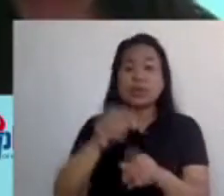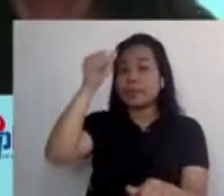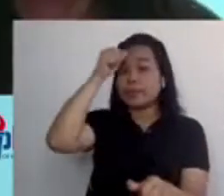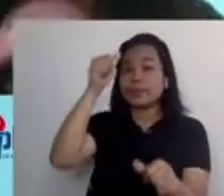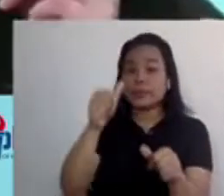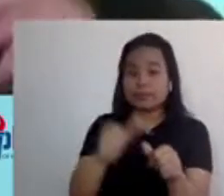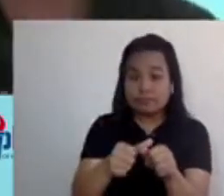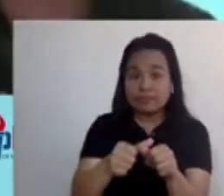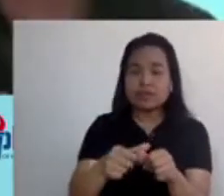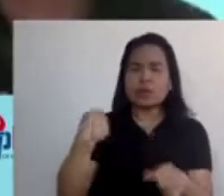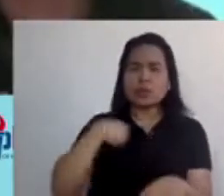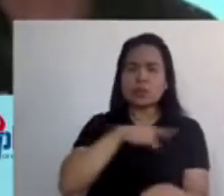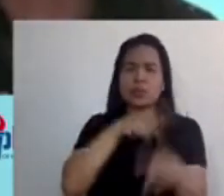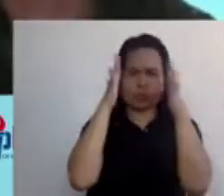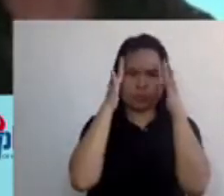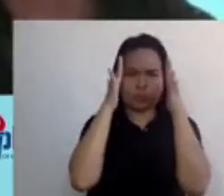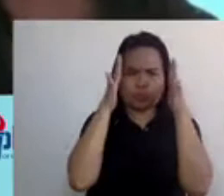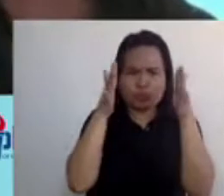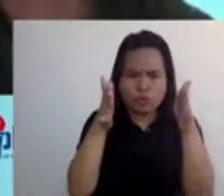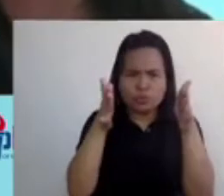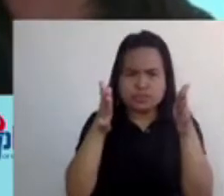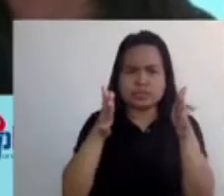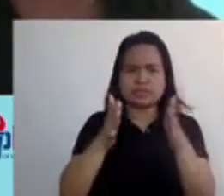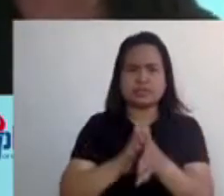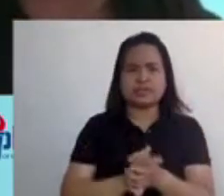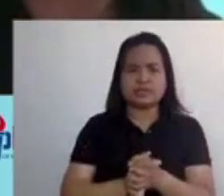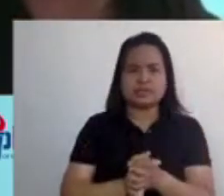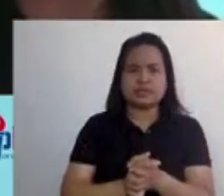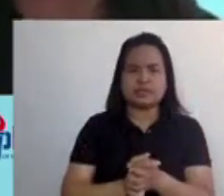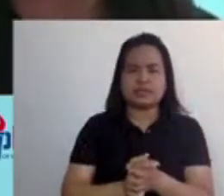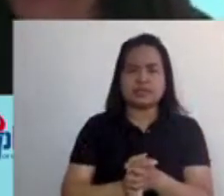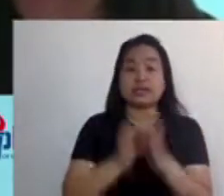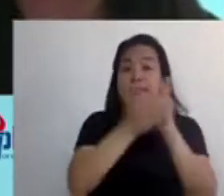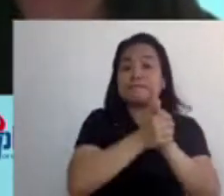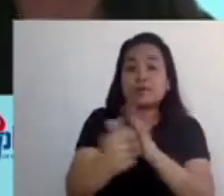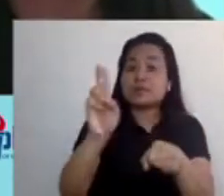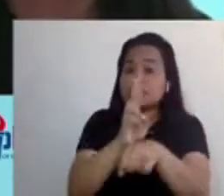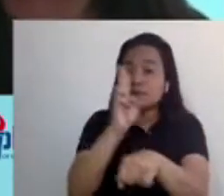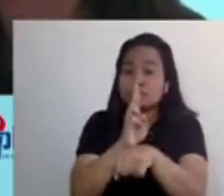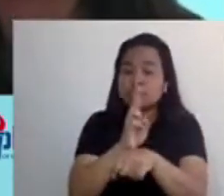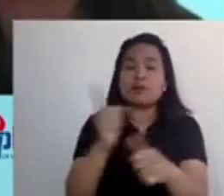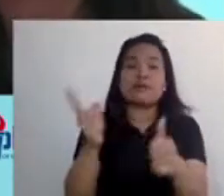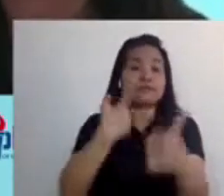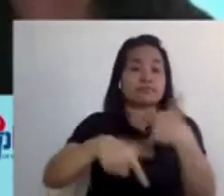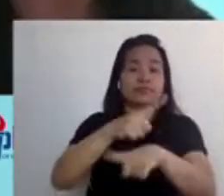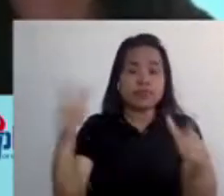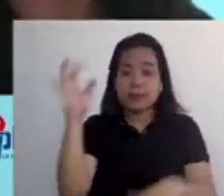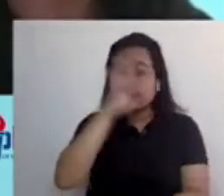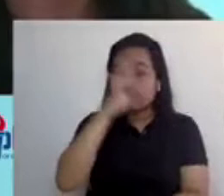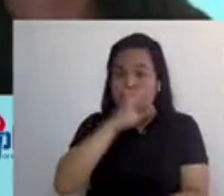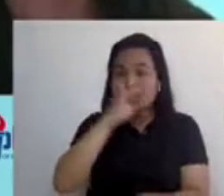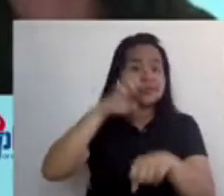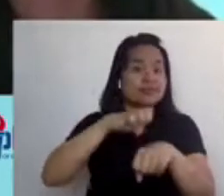focusing on this objective is the proficient use of mother tongue, Filipino, and English.